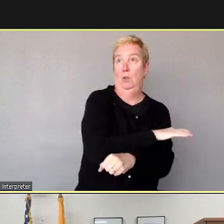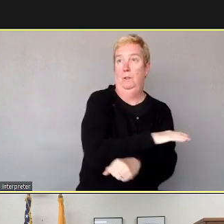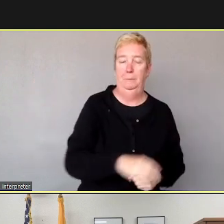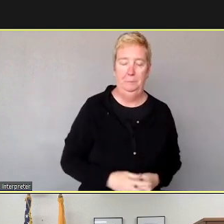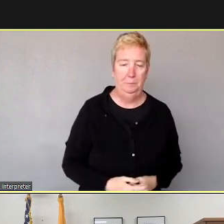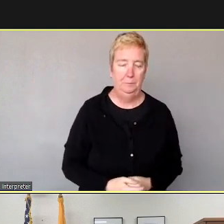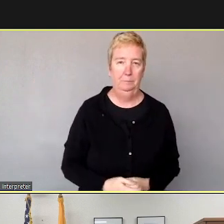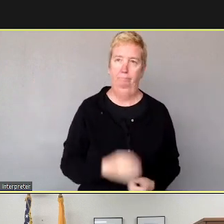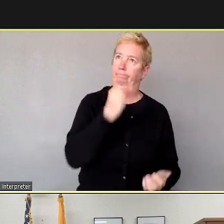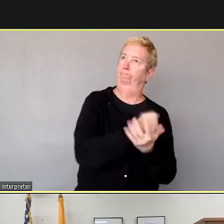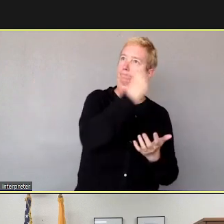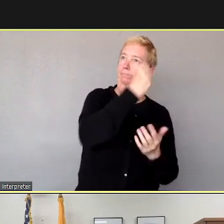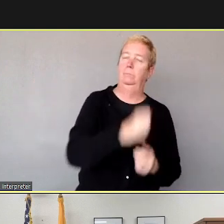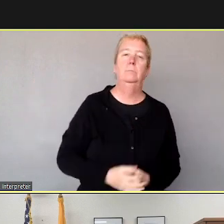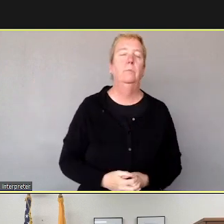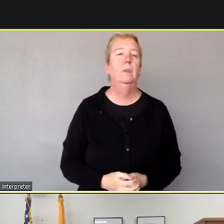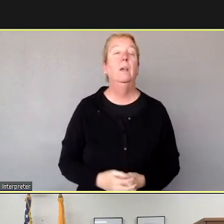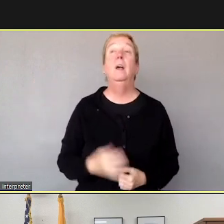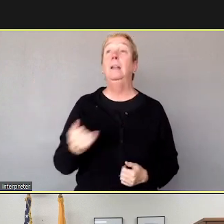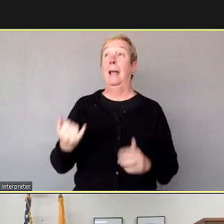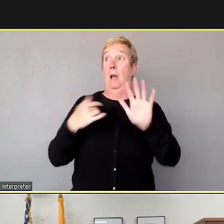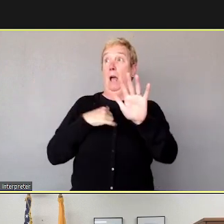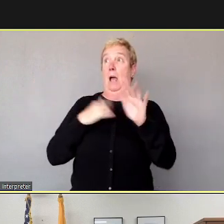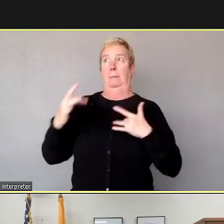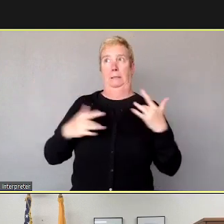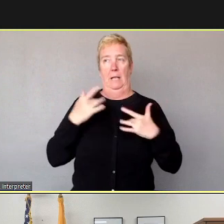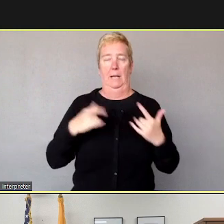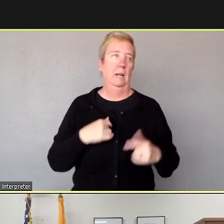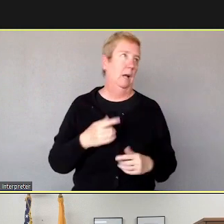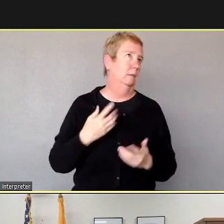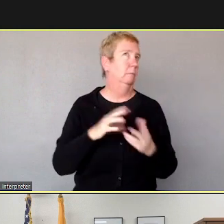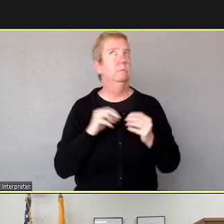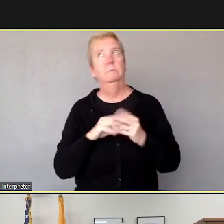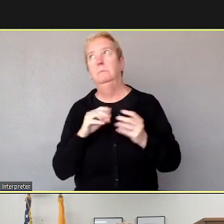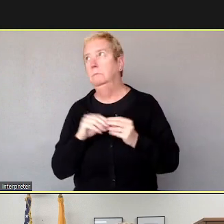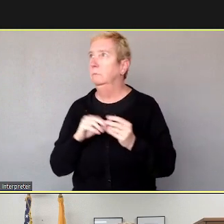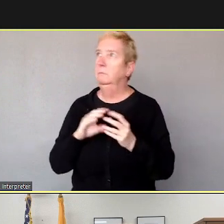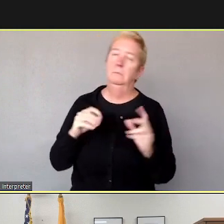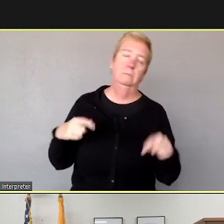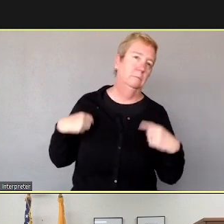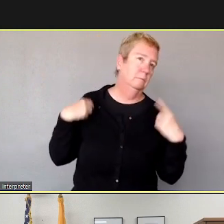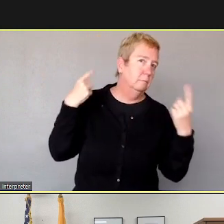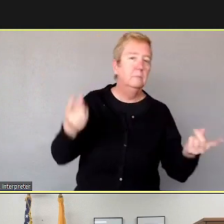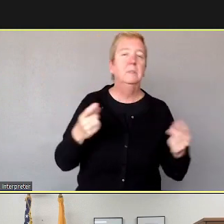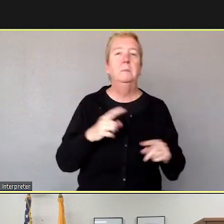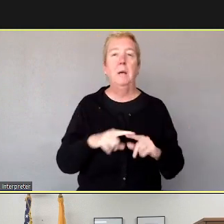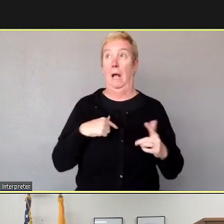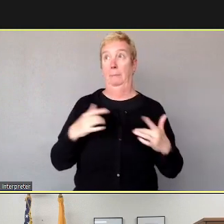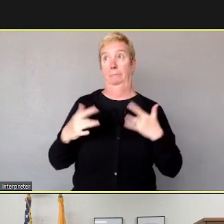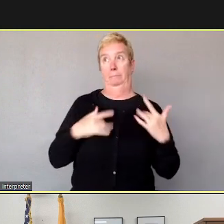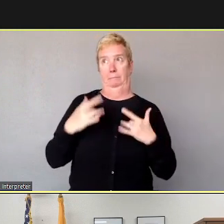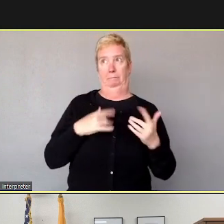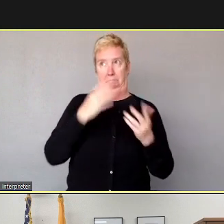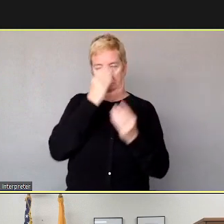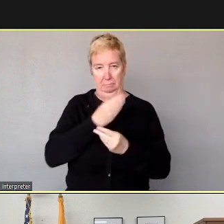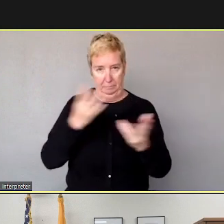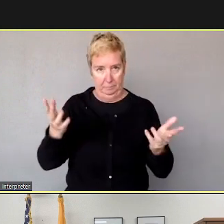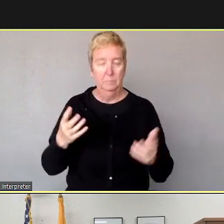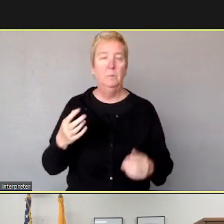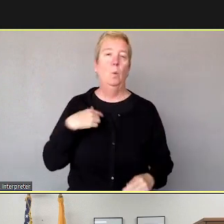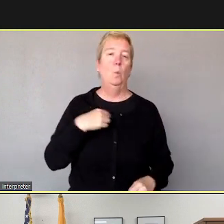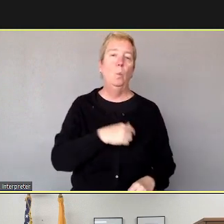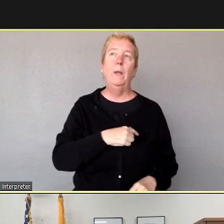Also, I'm really excited, and I've been talking about this for months. I think it's going to be really important that we